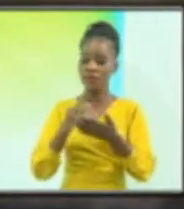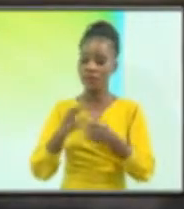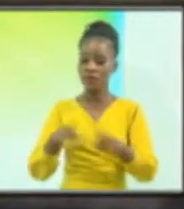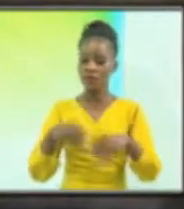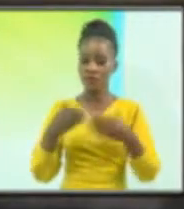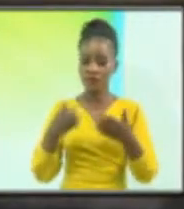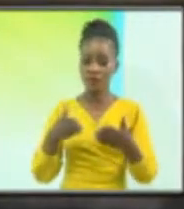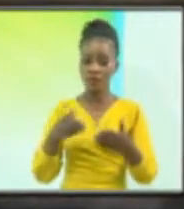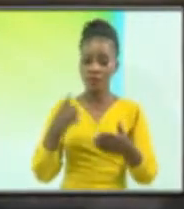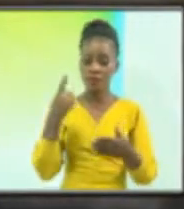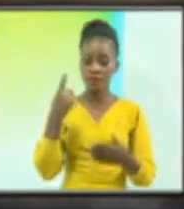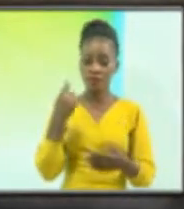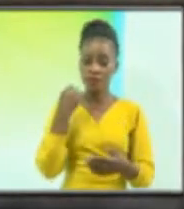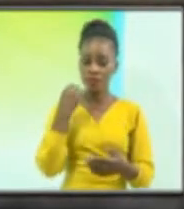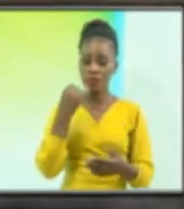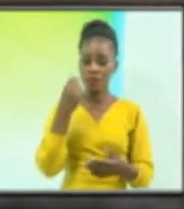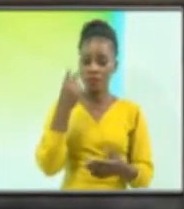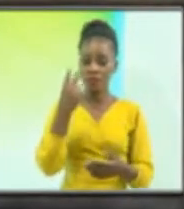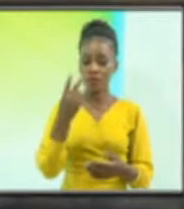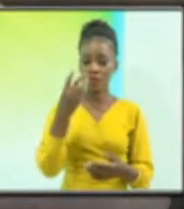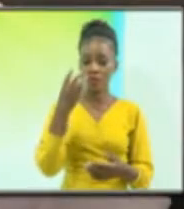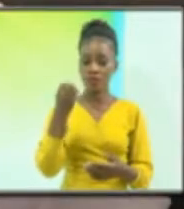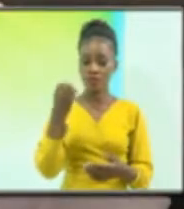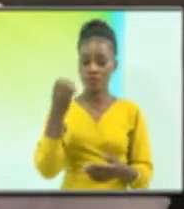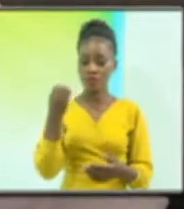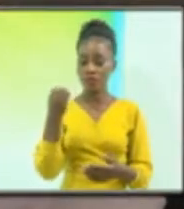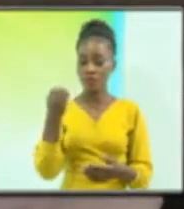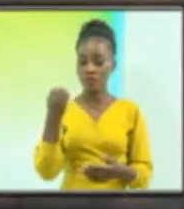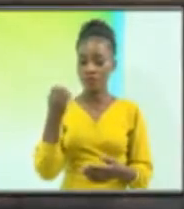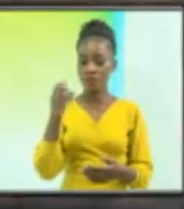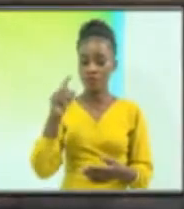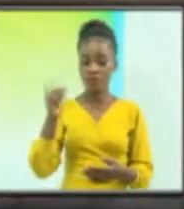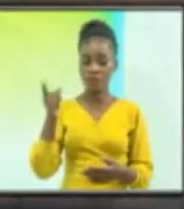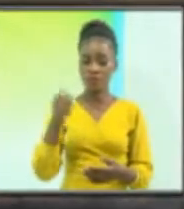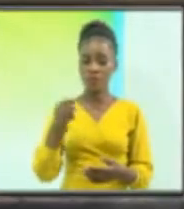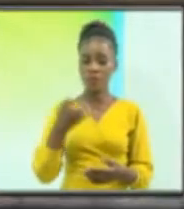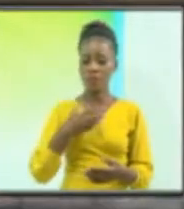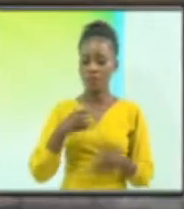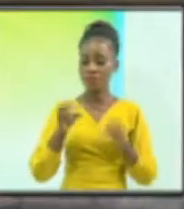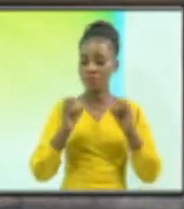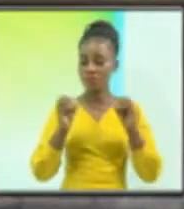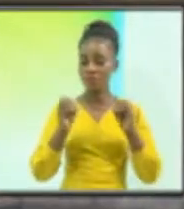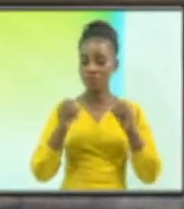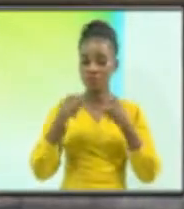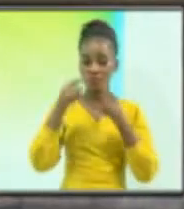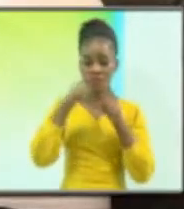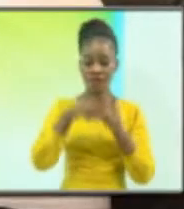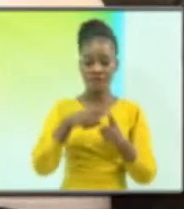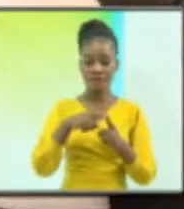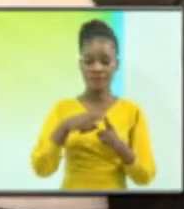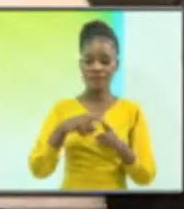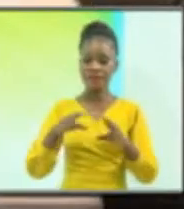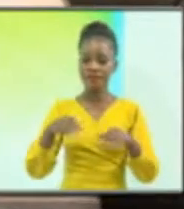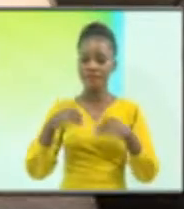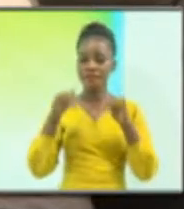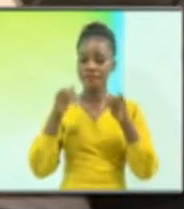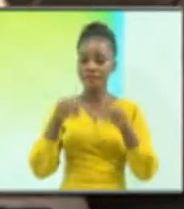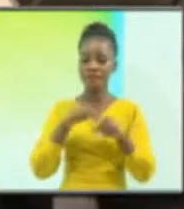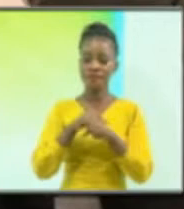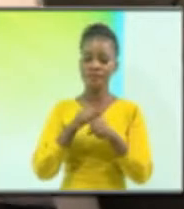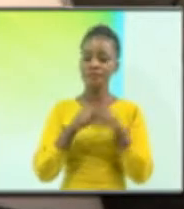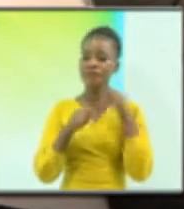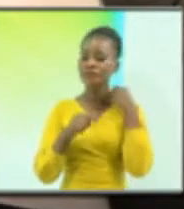This one is 200,000. To a refugee who has no money. Refugees that incidentally... You want to say they have